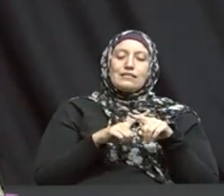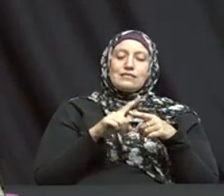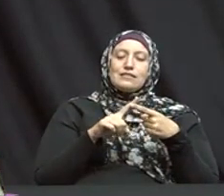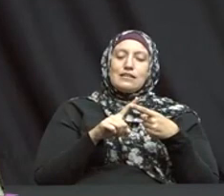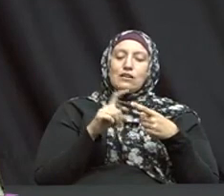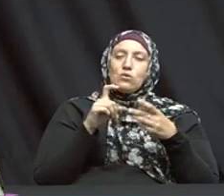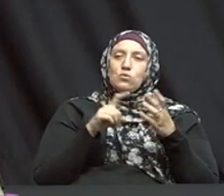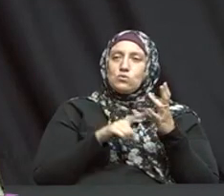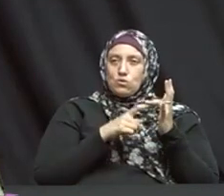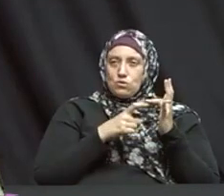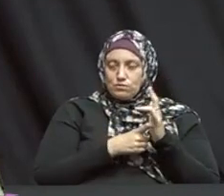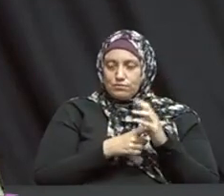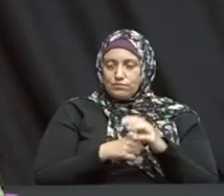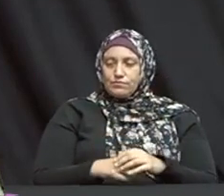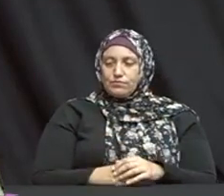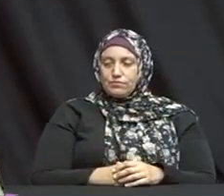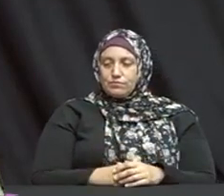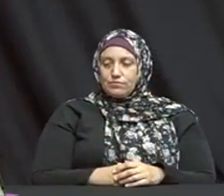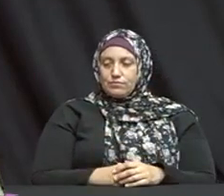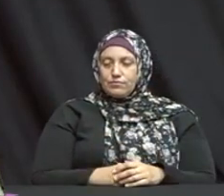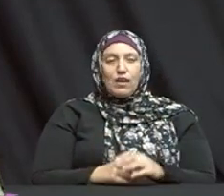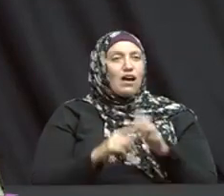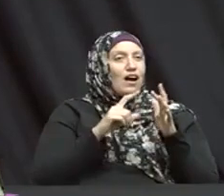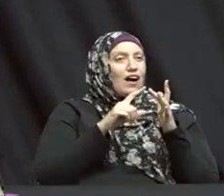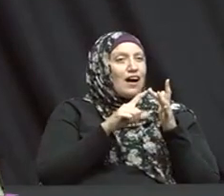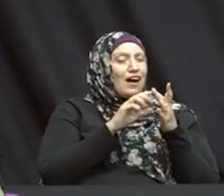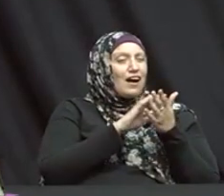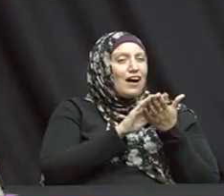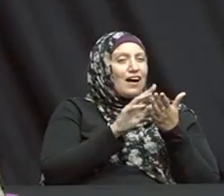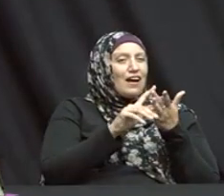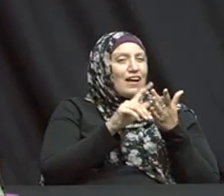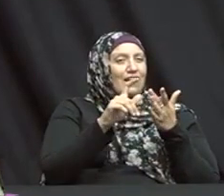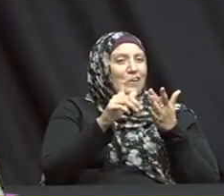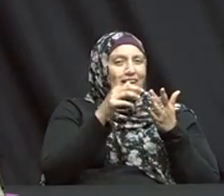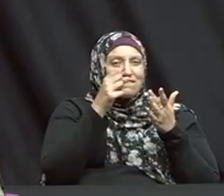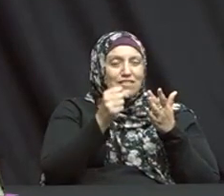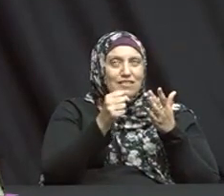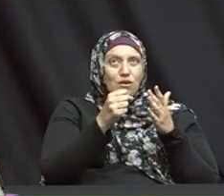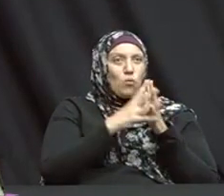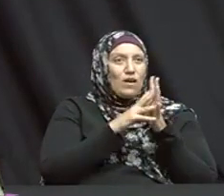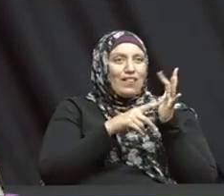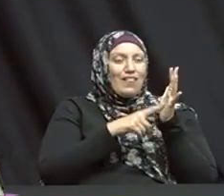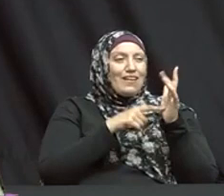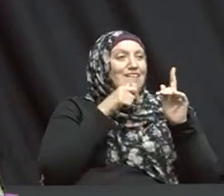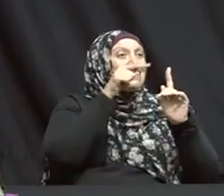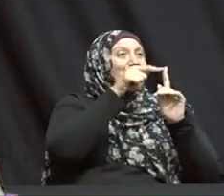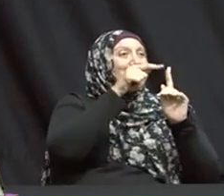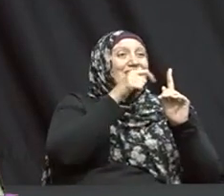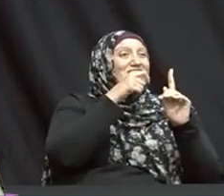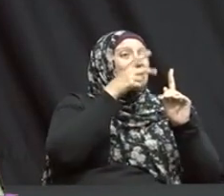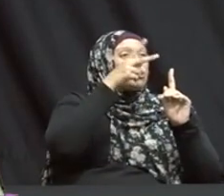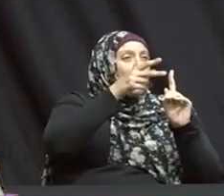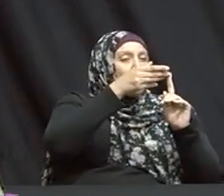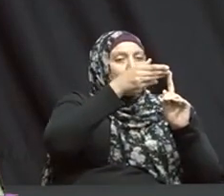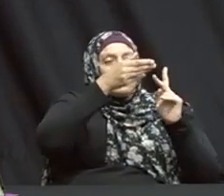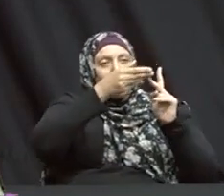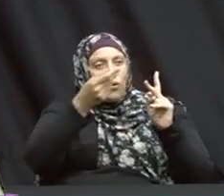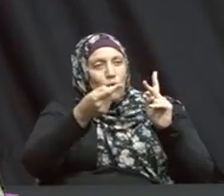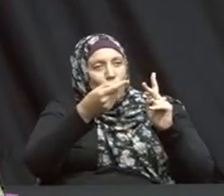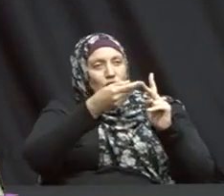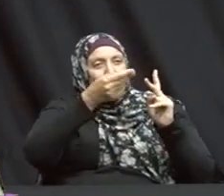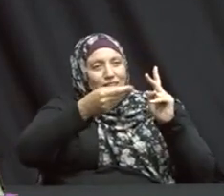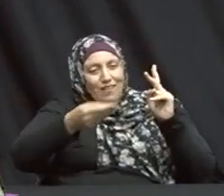the sort of will on the IHEC website, it's got a cascading. If one executor can't serve the role, then perhaps a second. I've seen some wills